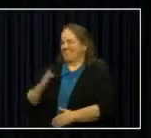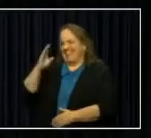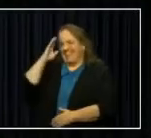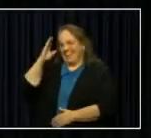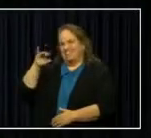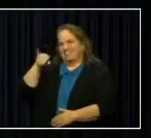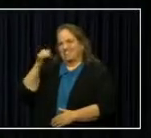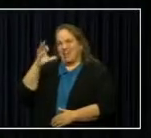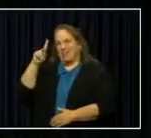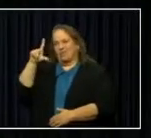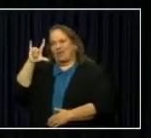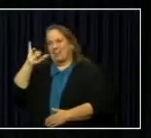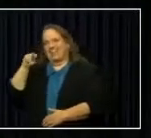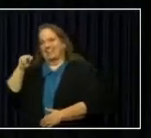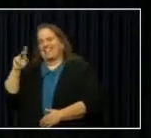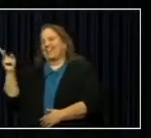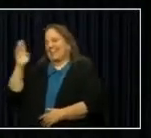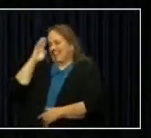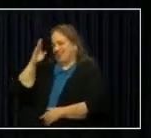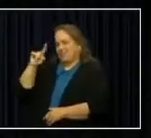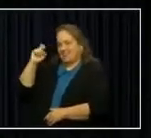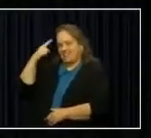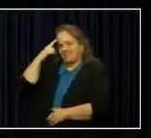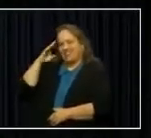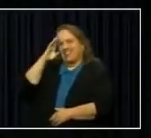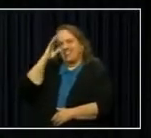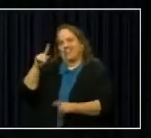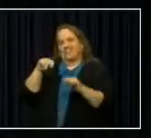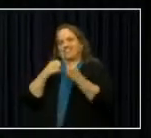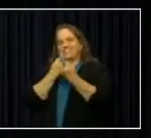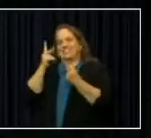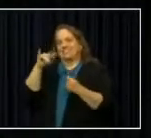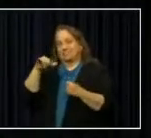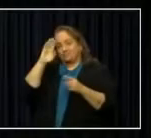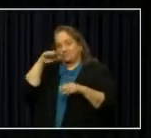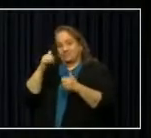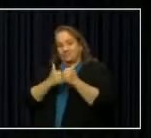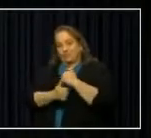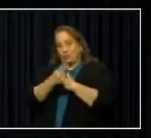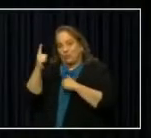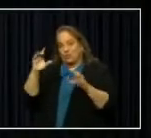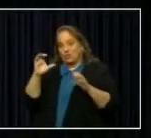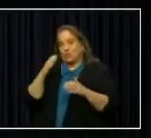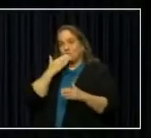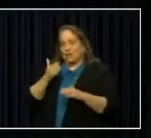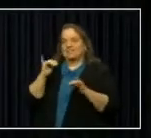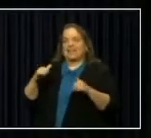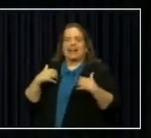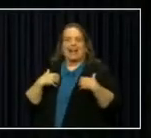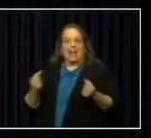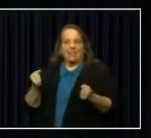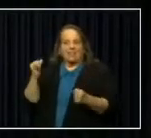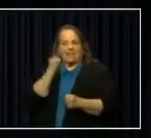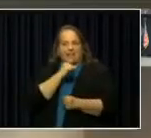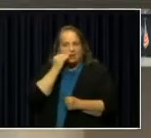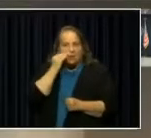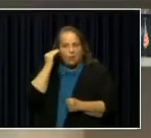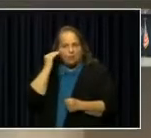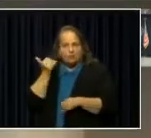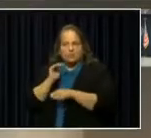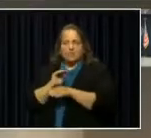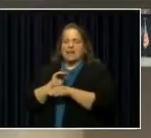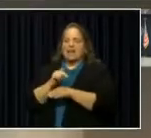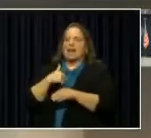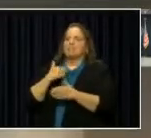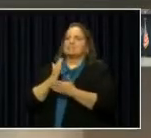Hello, Jacqueline. Hello, Governor. Hello, Team Kentucky. I hope everyone is doing well, staying healthy at home tonight. I have